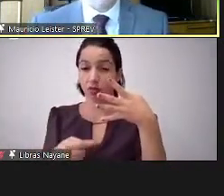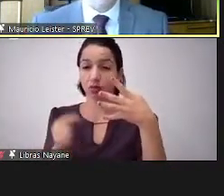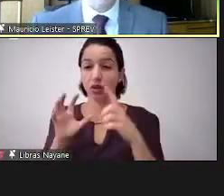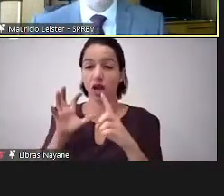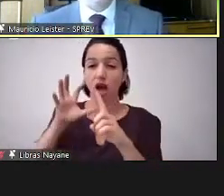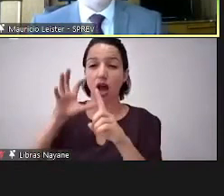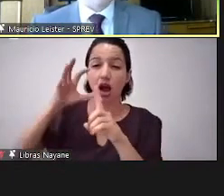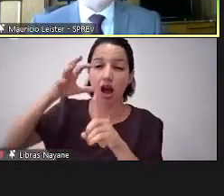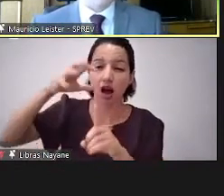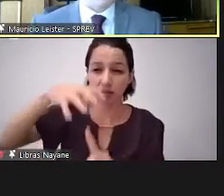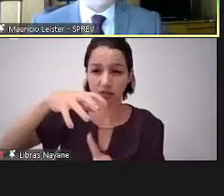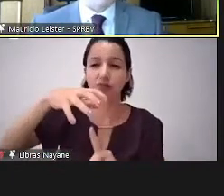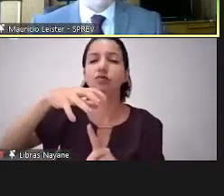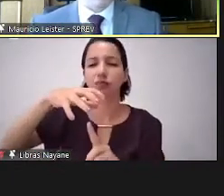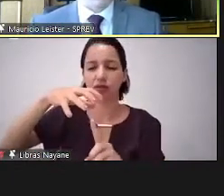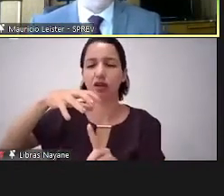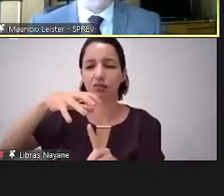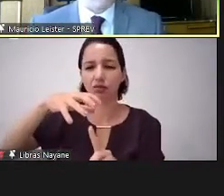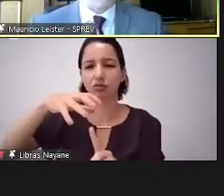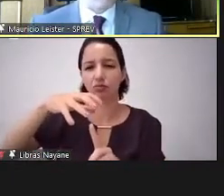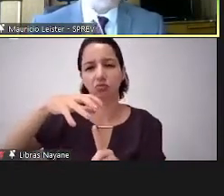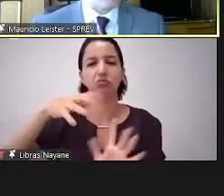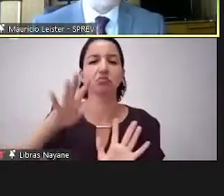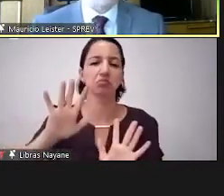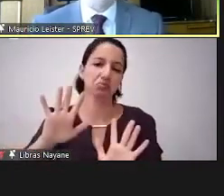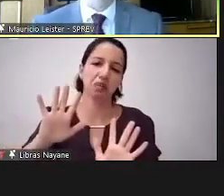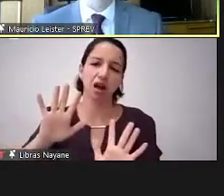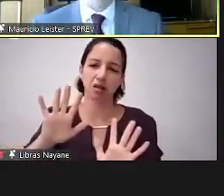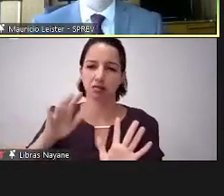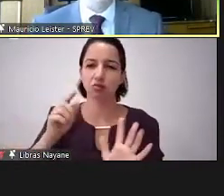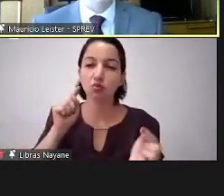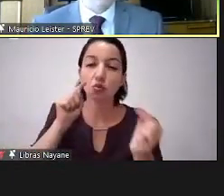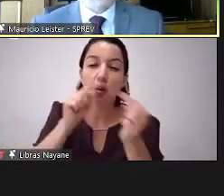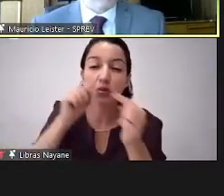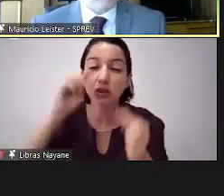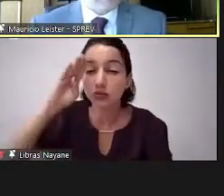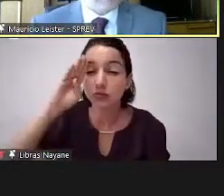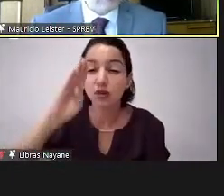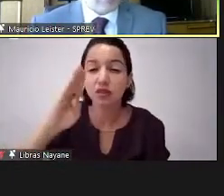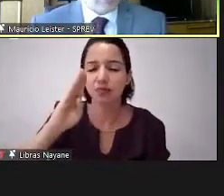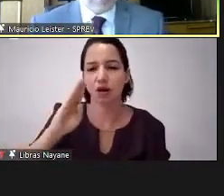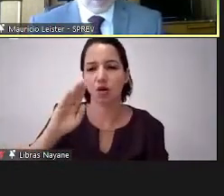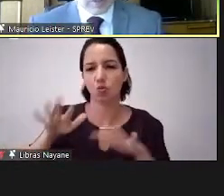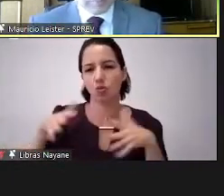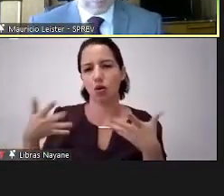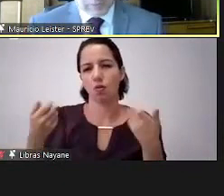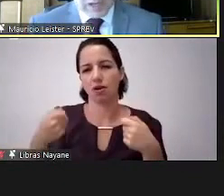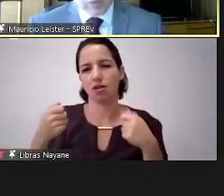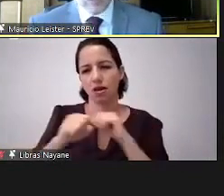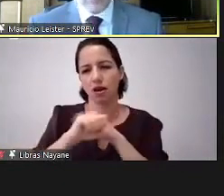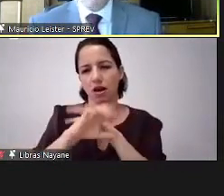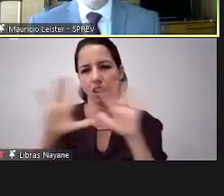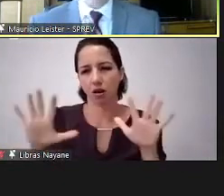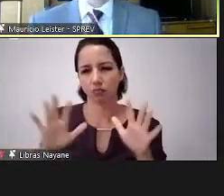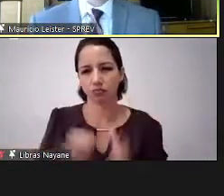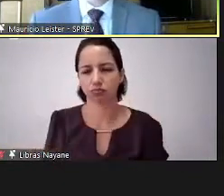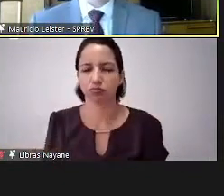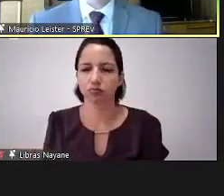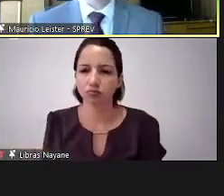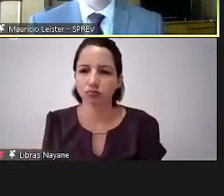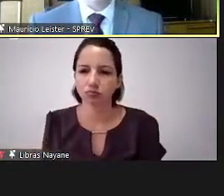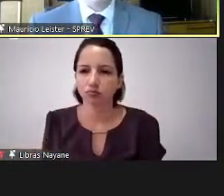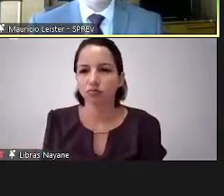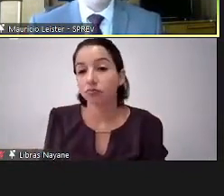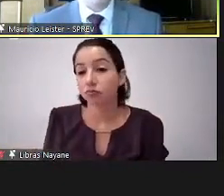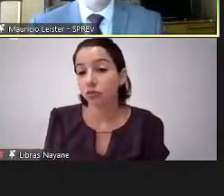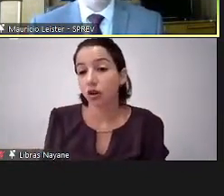standard when the person retires. And we cannot forget about what is the main